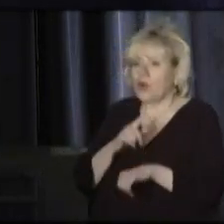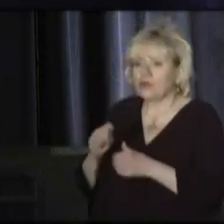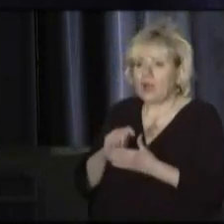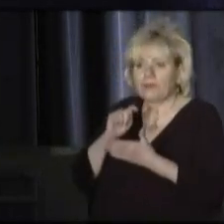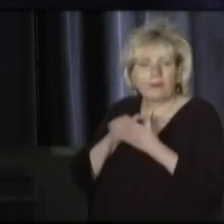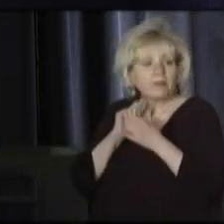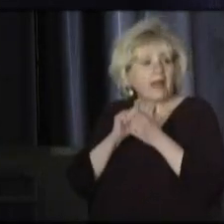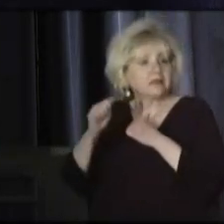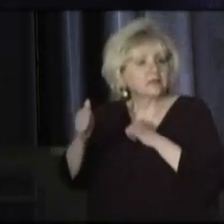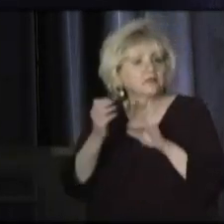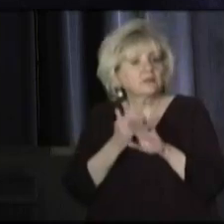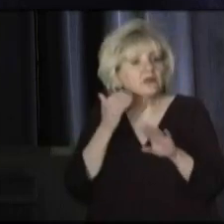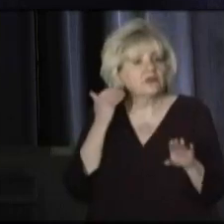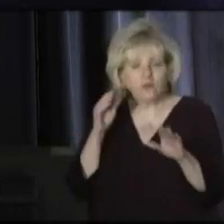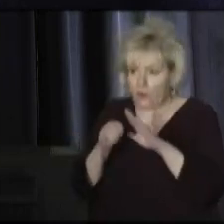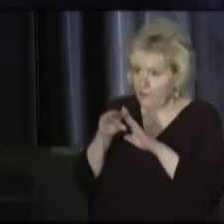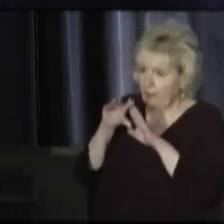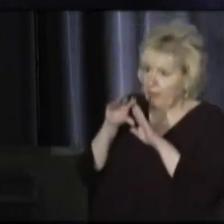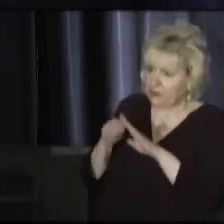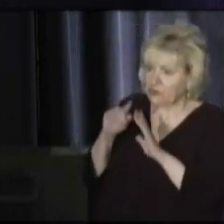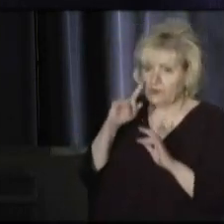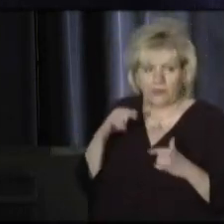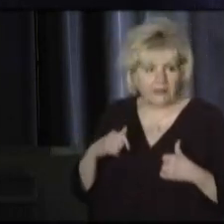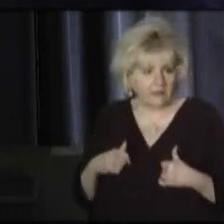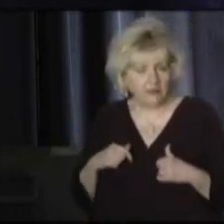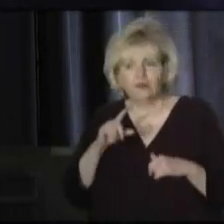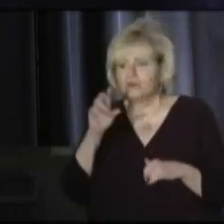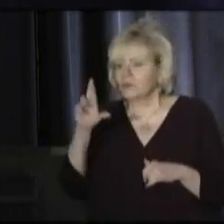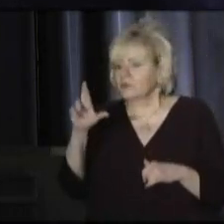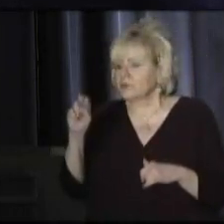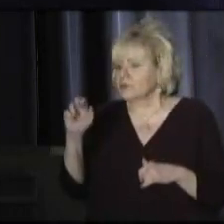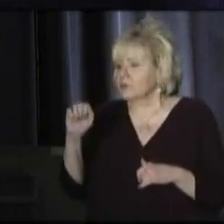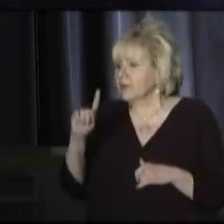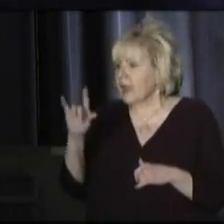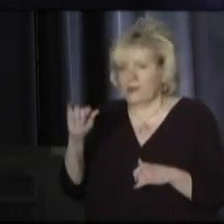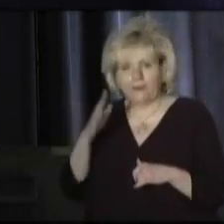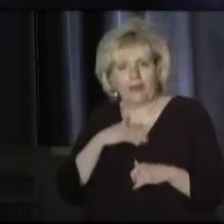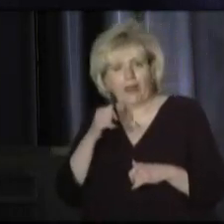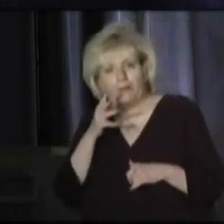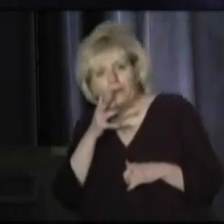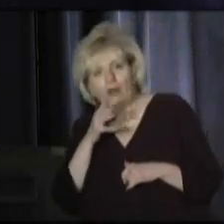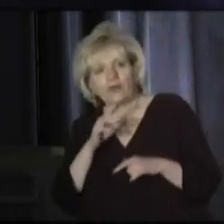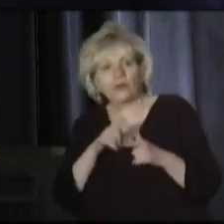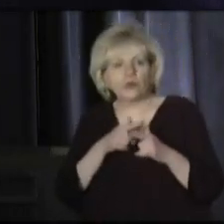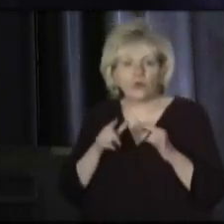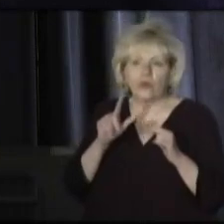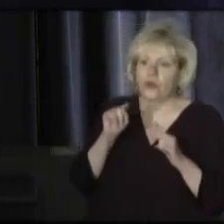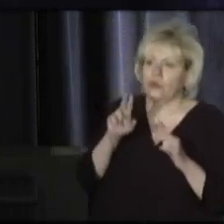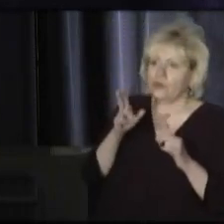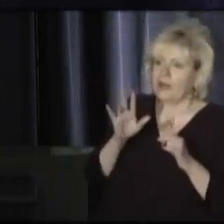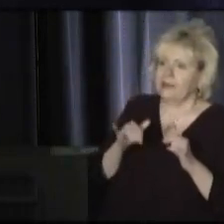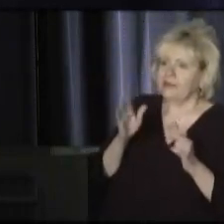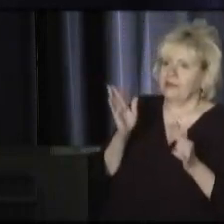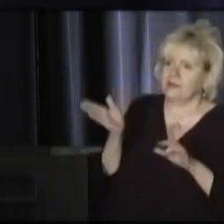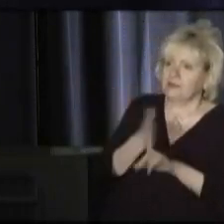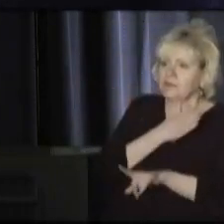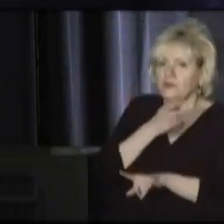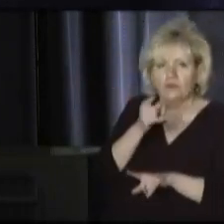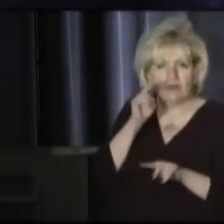call. I'd tell Trace I fell asleep early, drained and gone after too much wine. For 8 years, we'd lived in